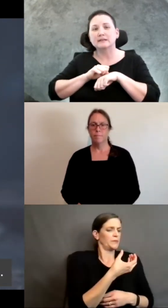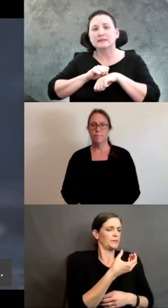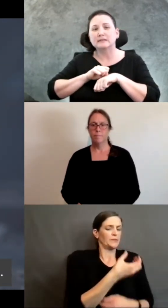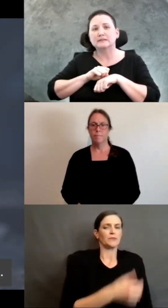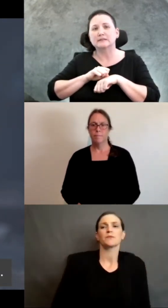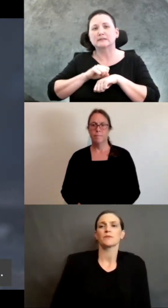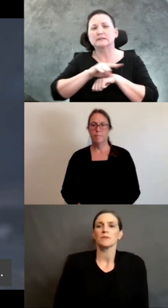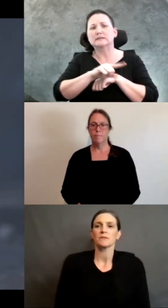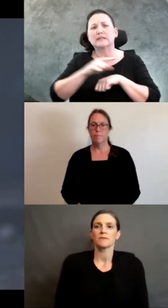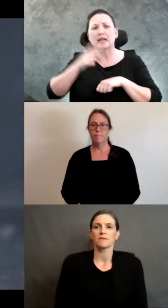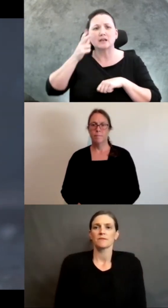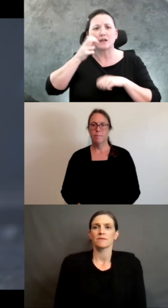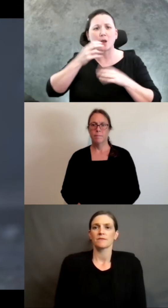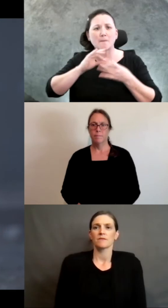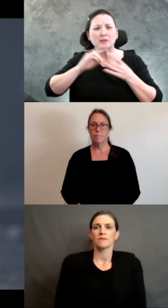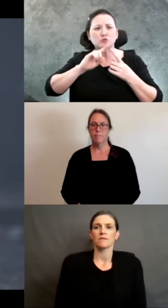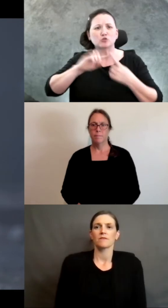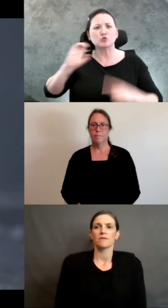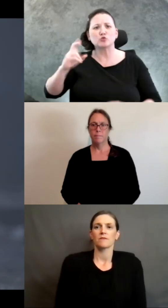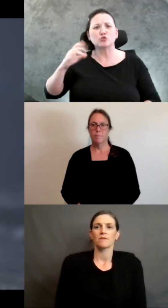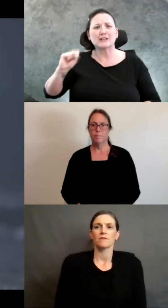Afra.